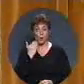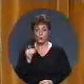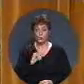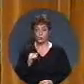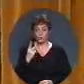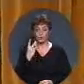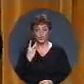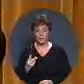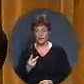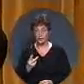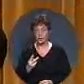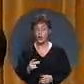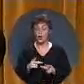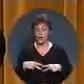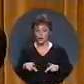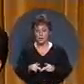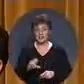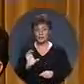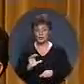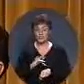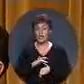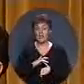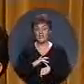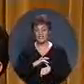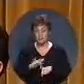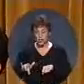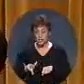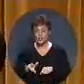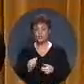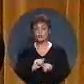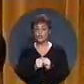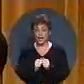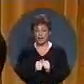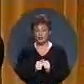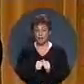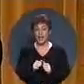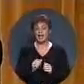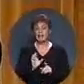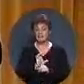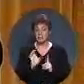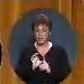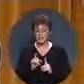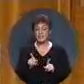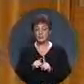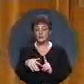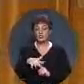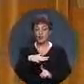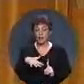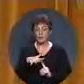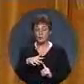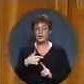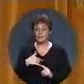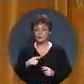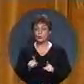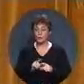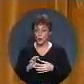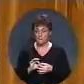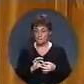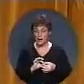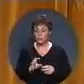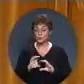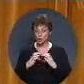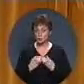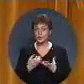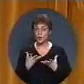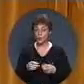care about the environment. And we, as members of the committee, are prepared to deal with the most important issue of climate change,